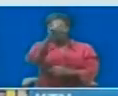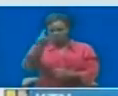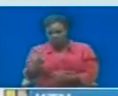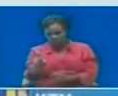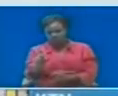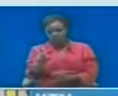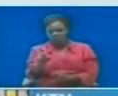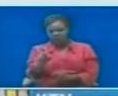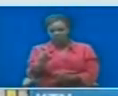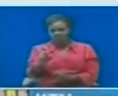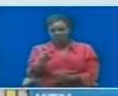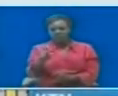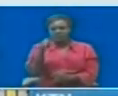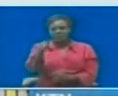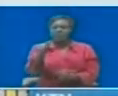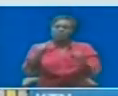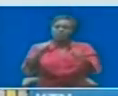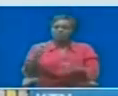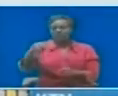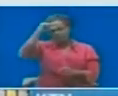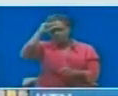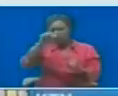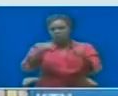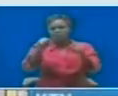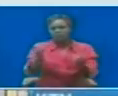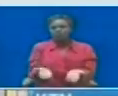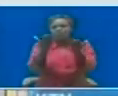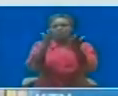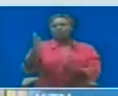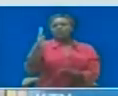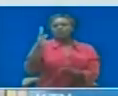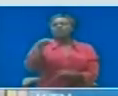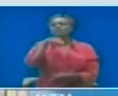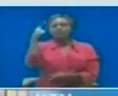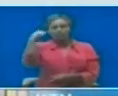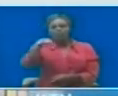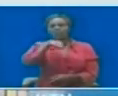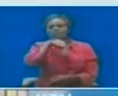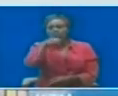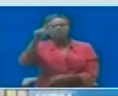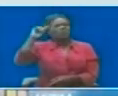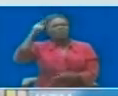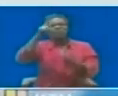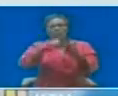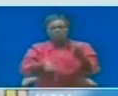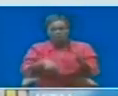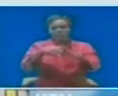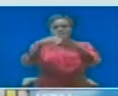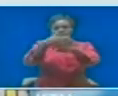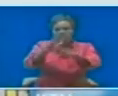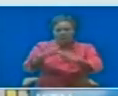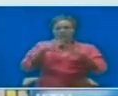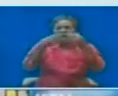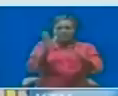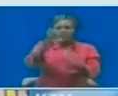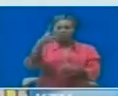should the state heighten security for the former Prime Minister? Let us know what you think. You can send your response to